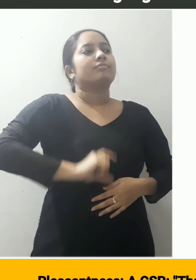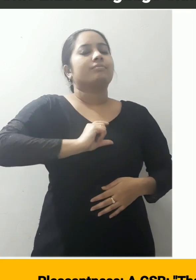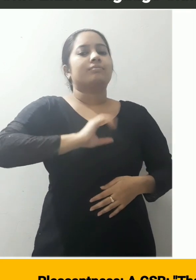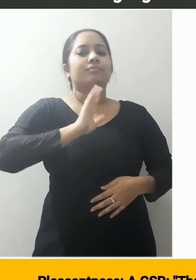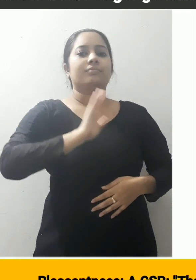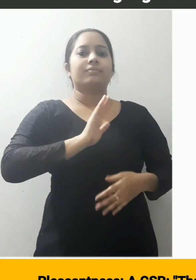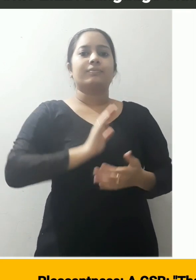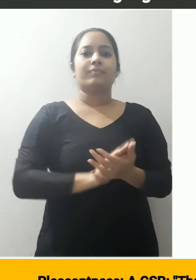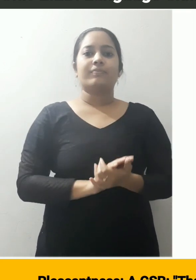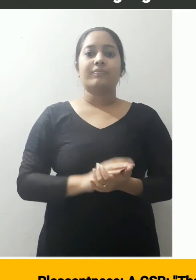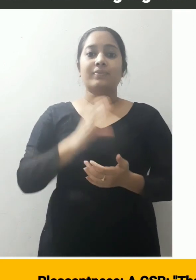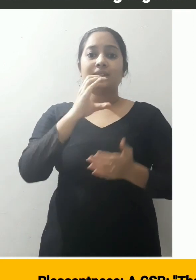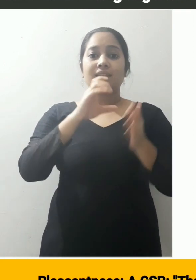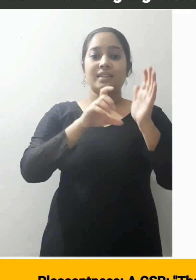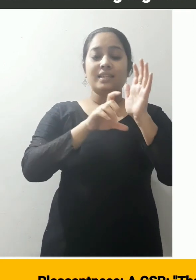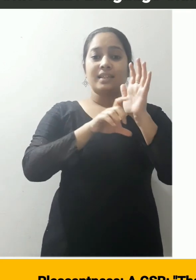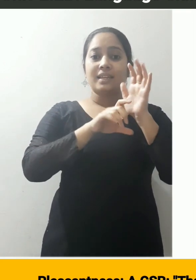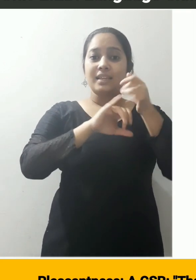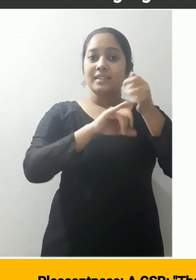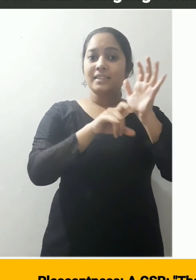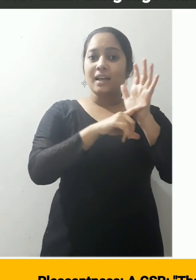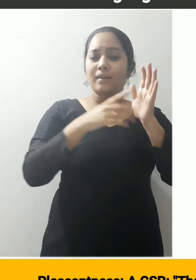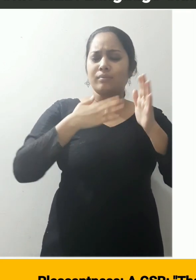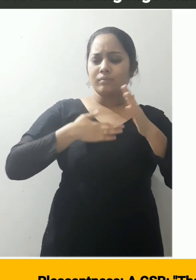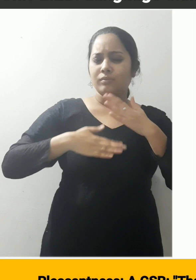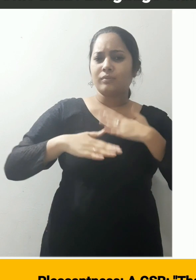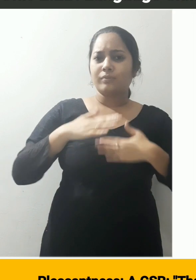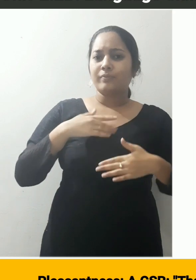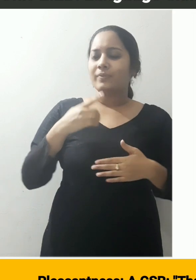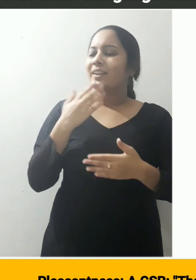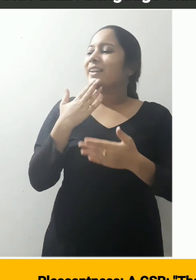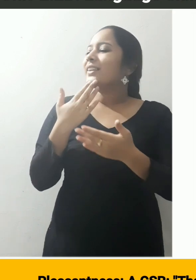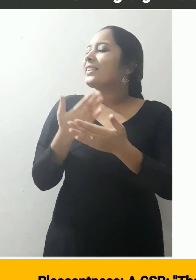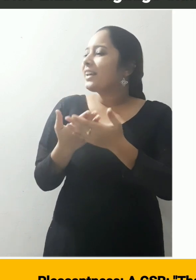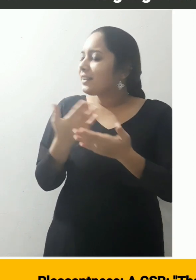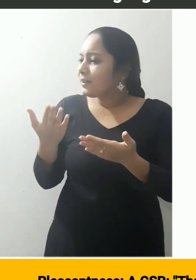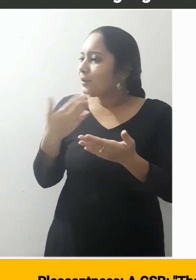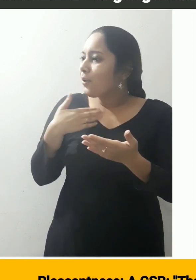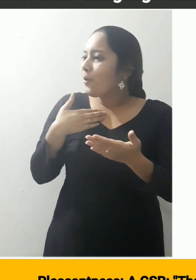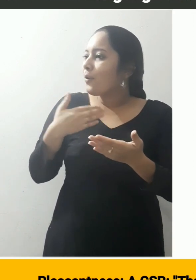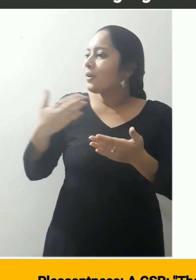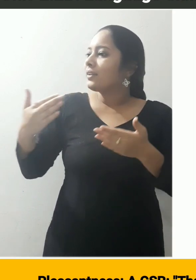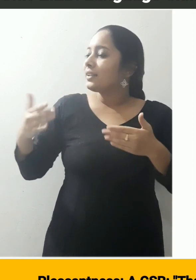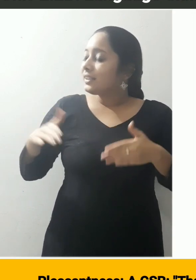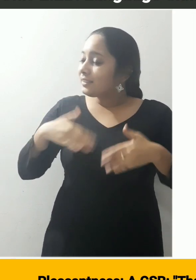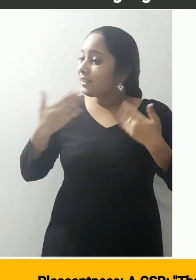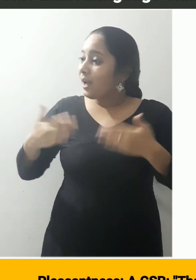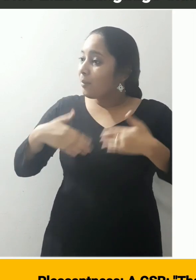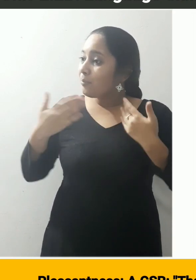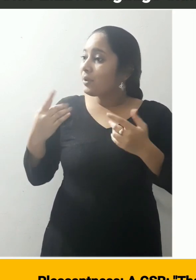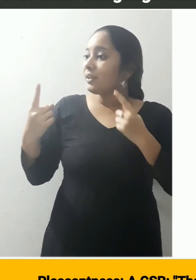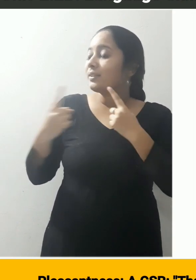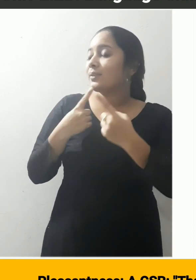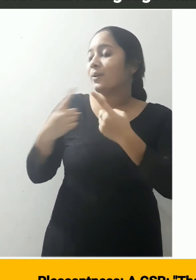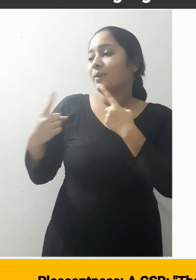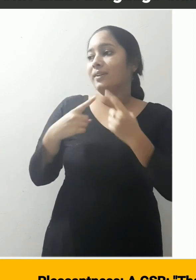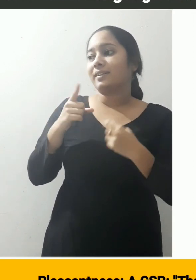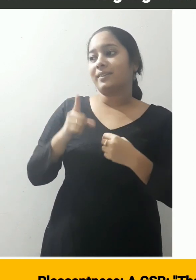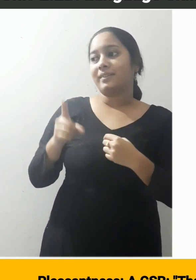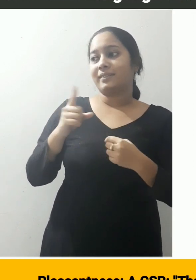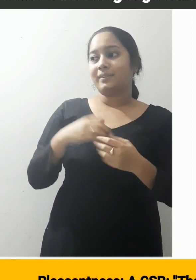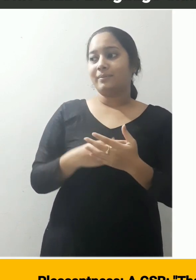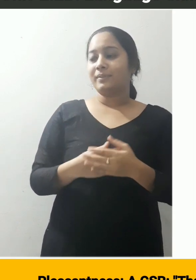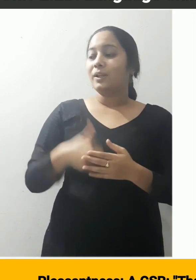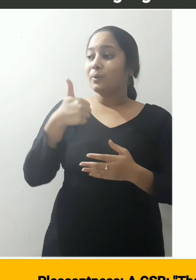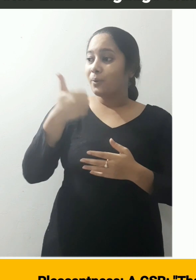Pleasantness. A CSR. Thank you, ma'am. It was a pleasure talking to you. Have a good day. A cheerful